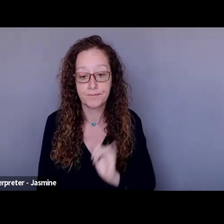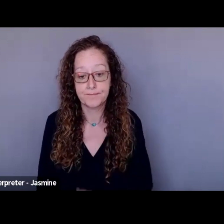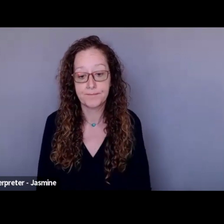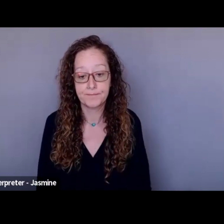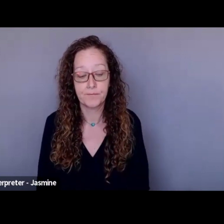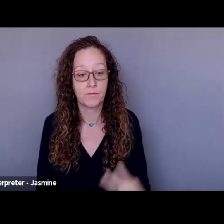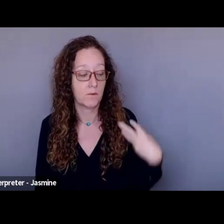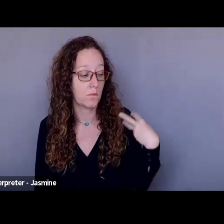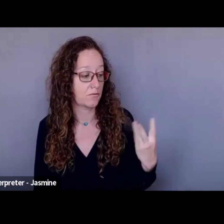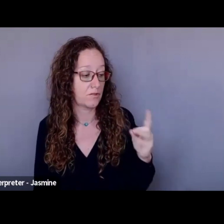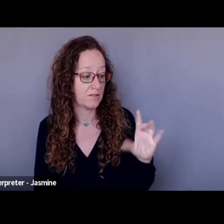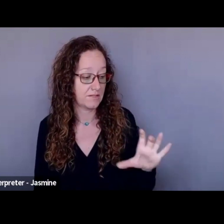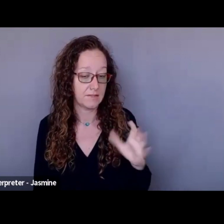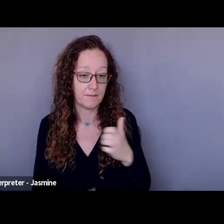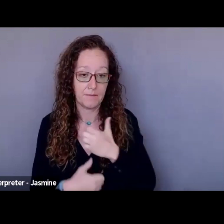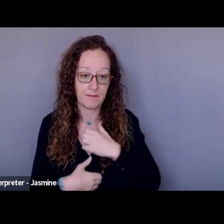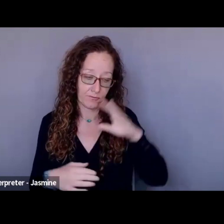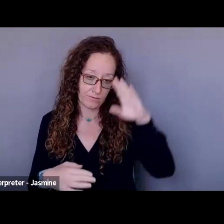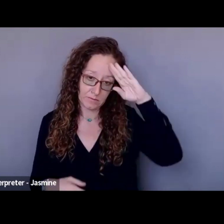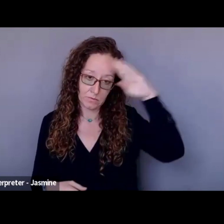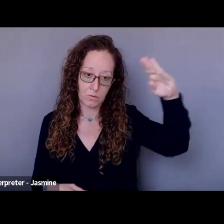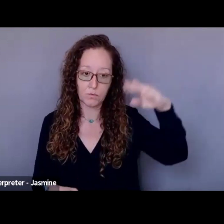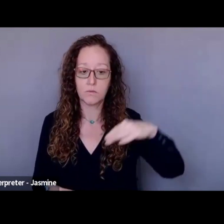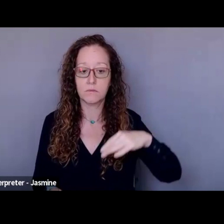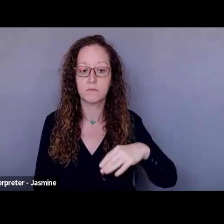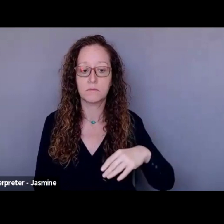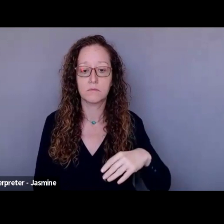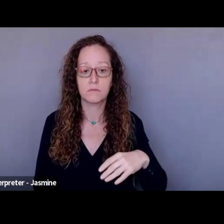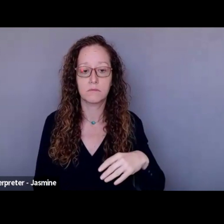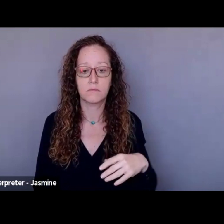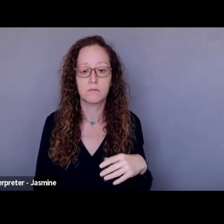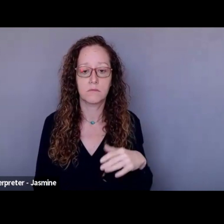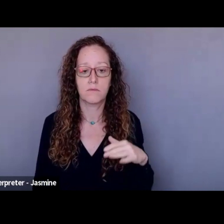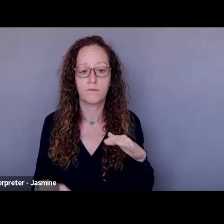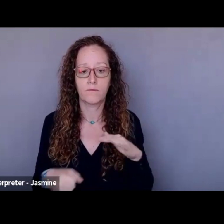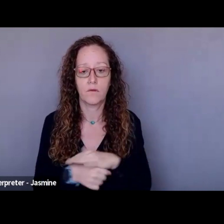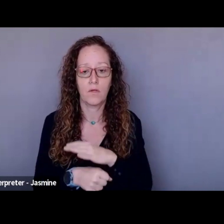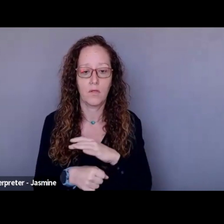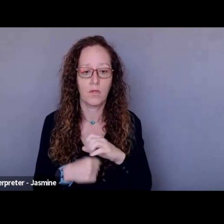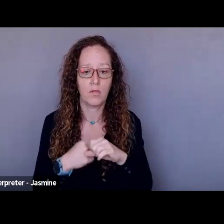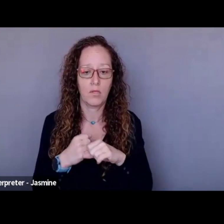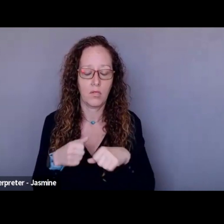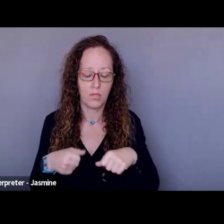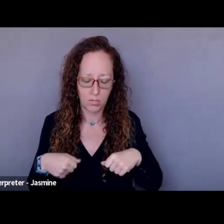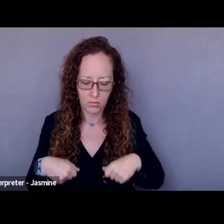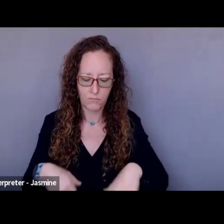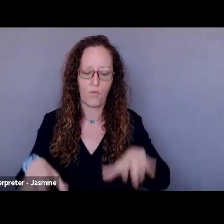Washington, D.C., military salute, full out, long carpet